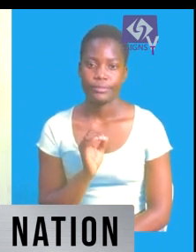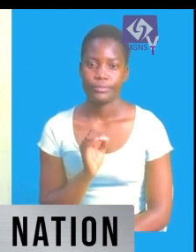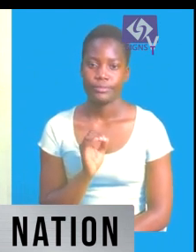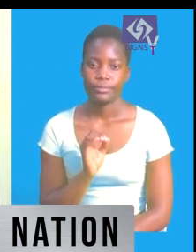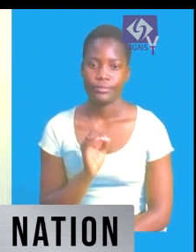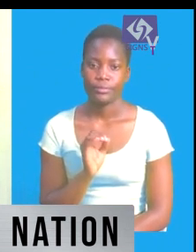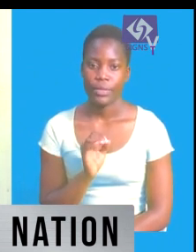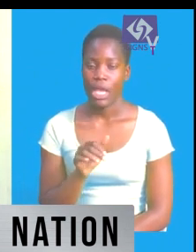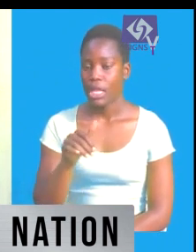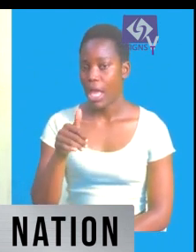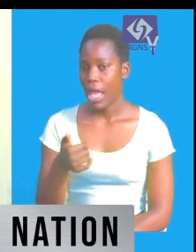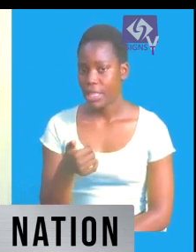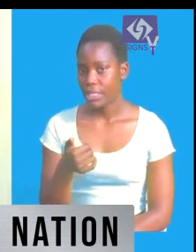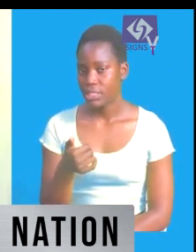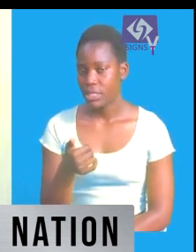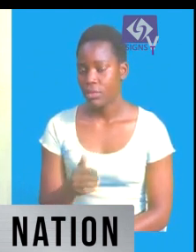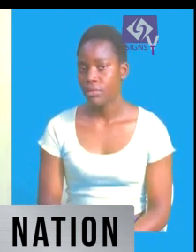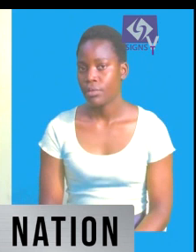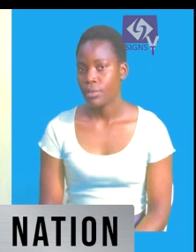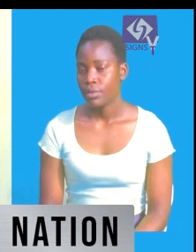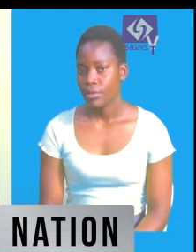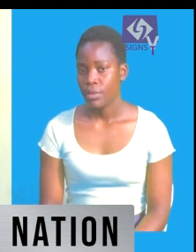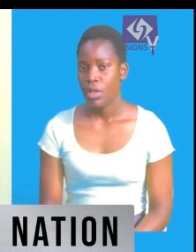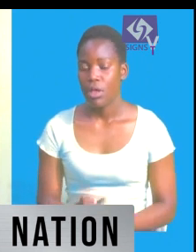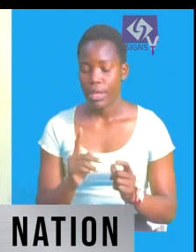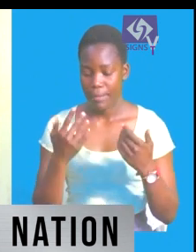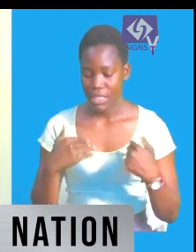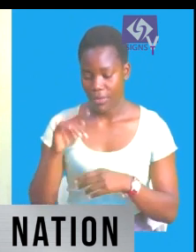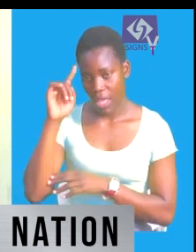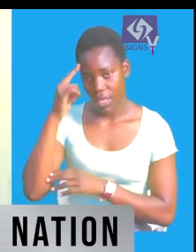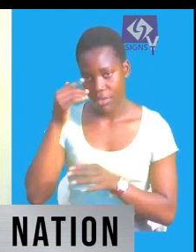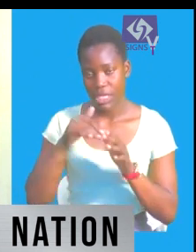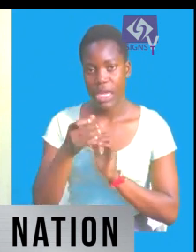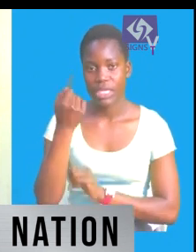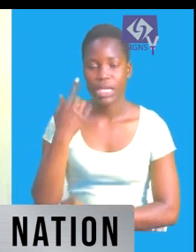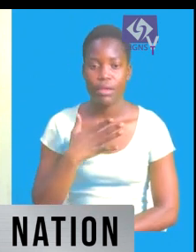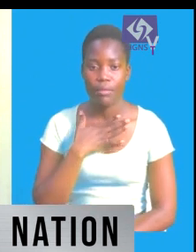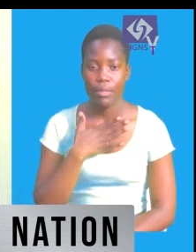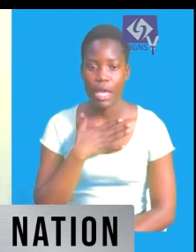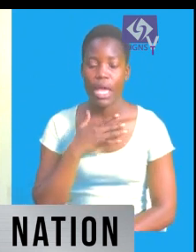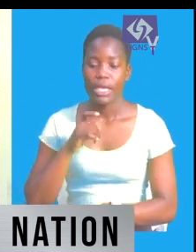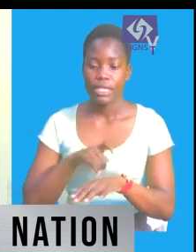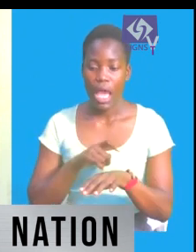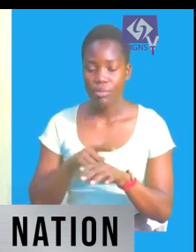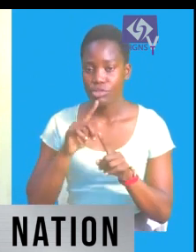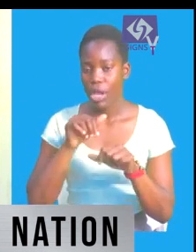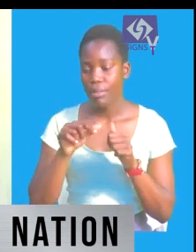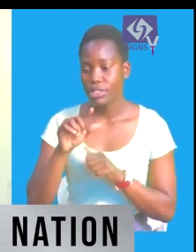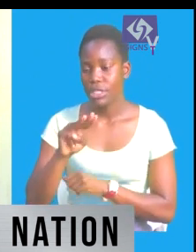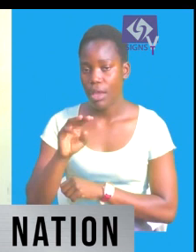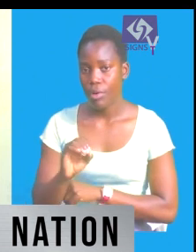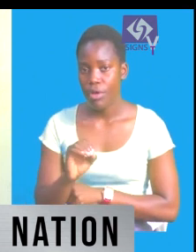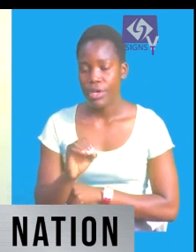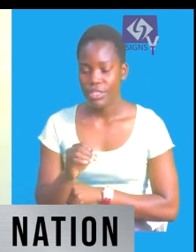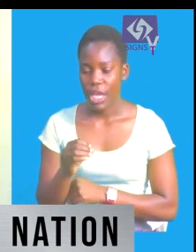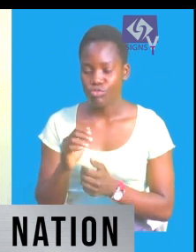and some of us understand it. Well, I thought in my understanding, when they do GMO, it's just to modify so